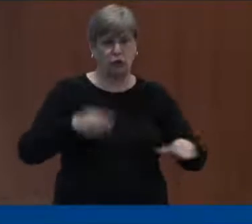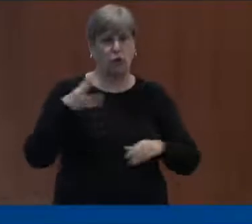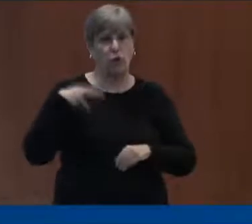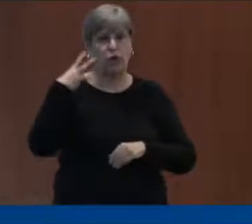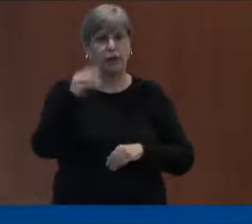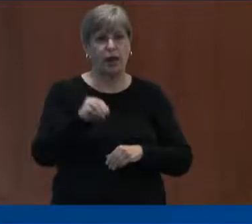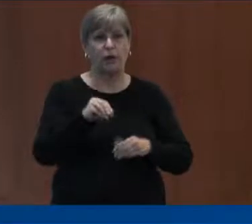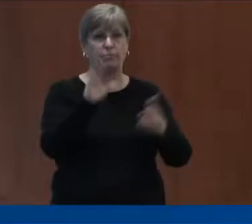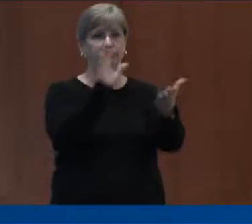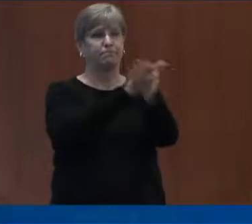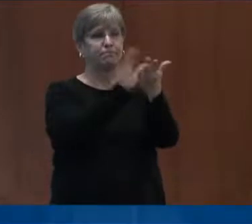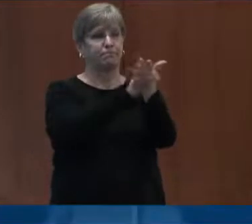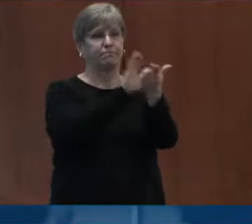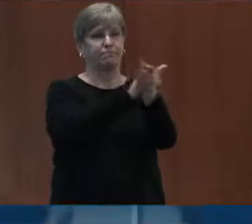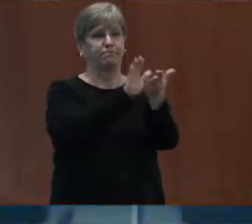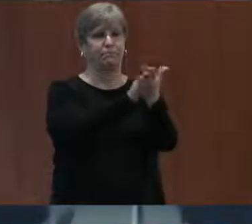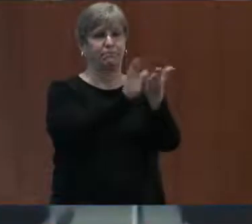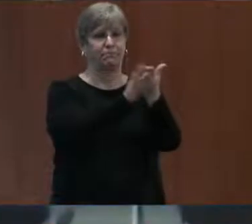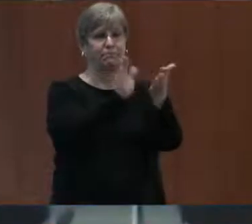County. Absolutely.